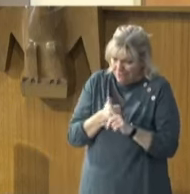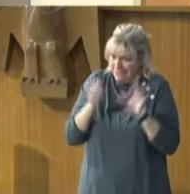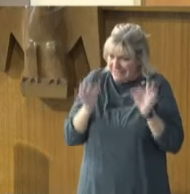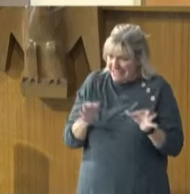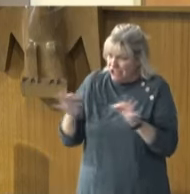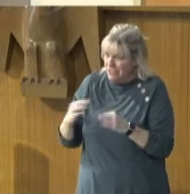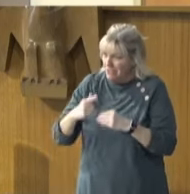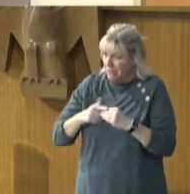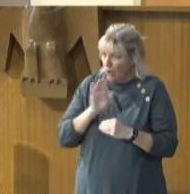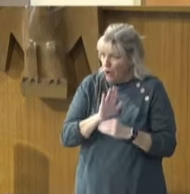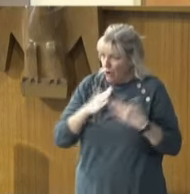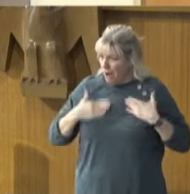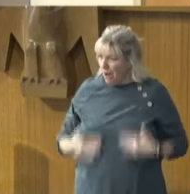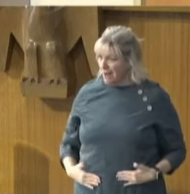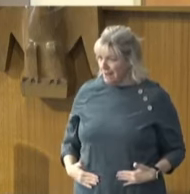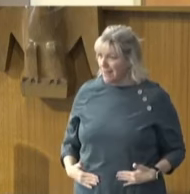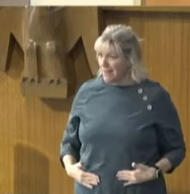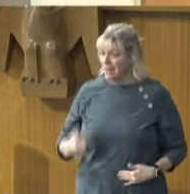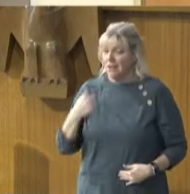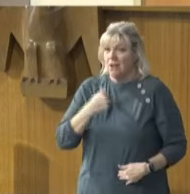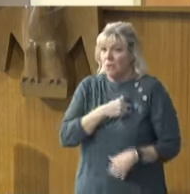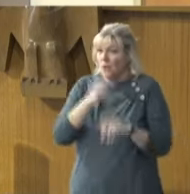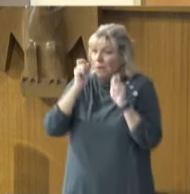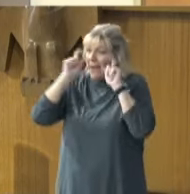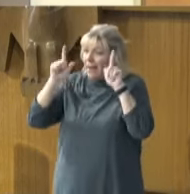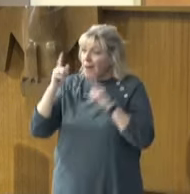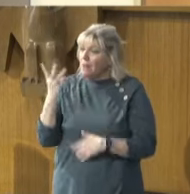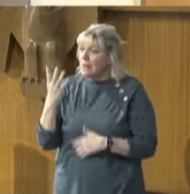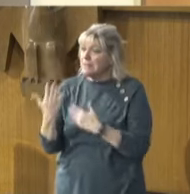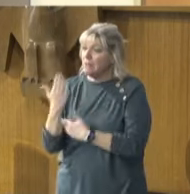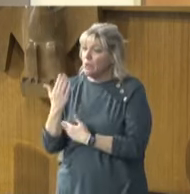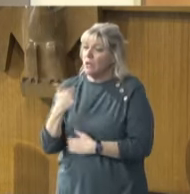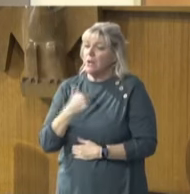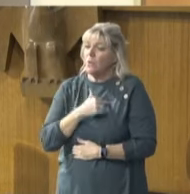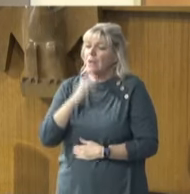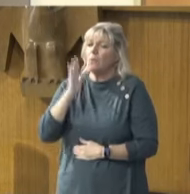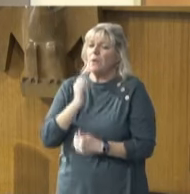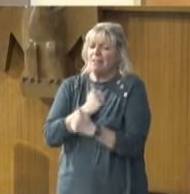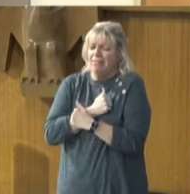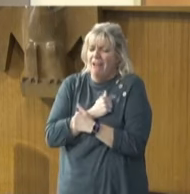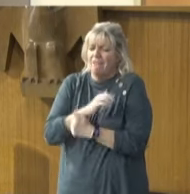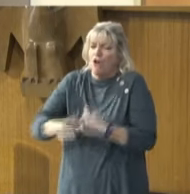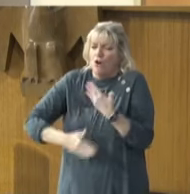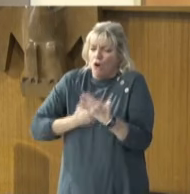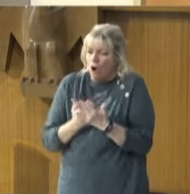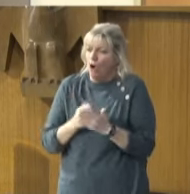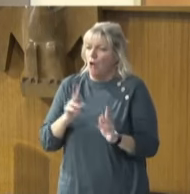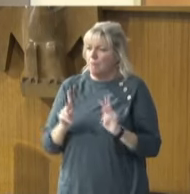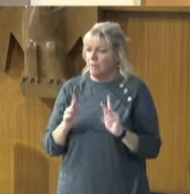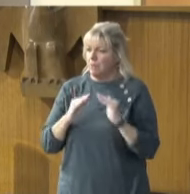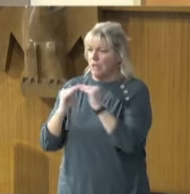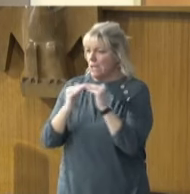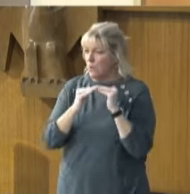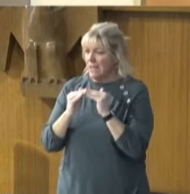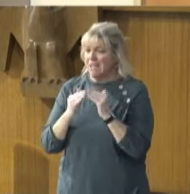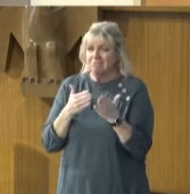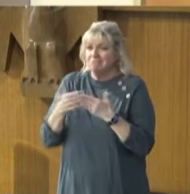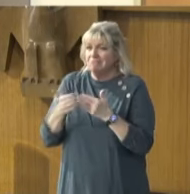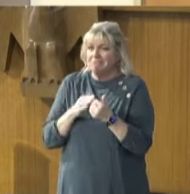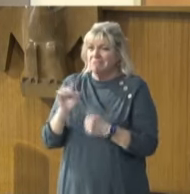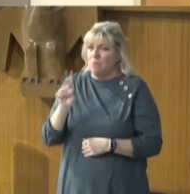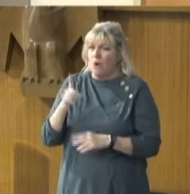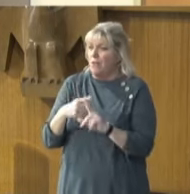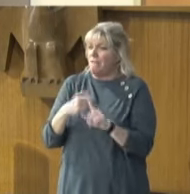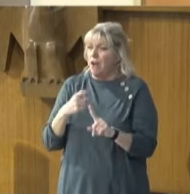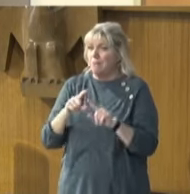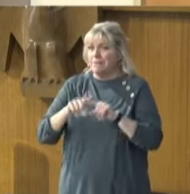about her body. When we wake up, we will love all individuals equally, whether they are from a different country